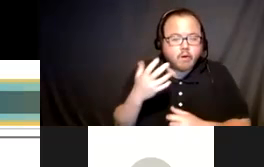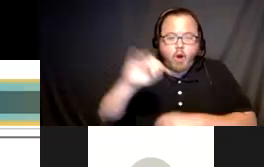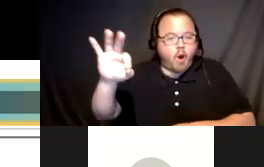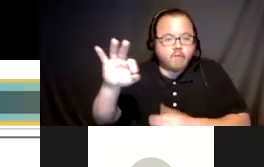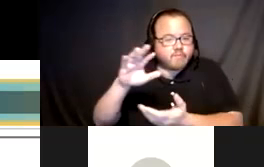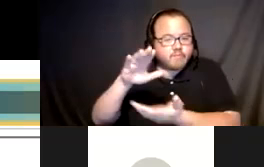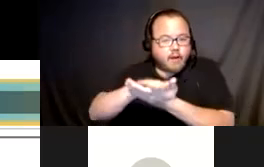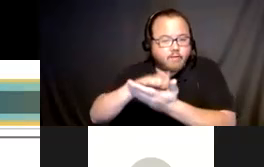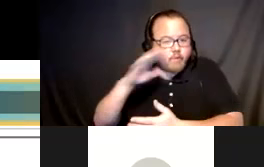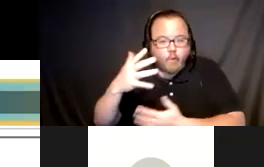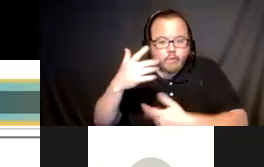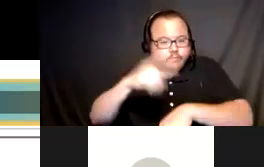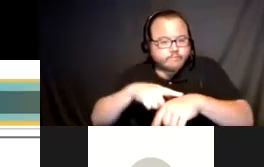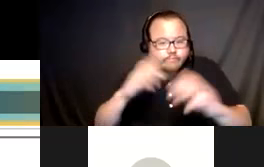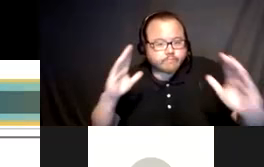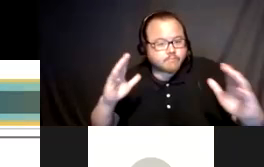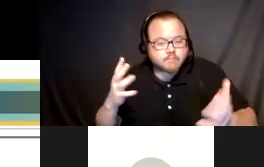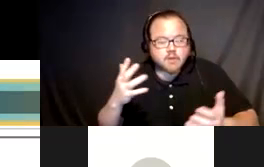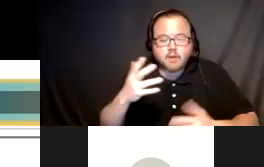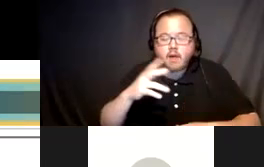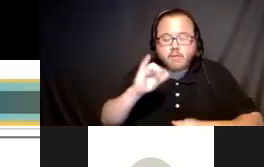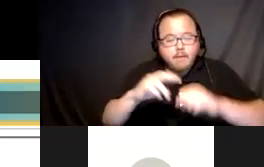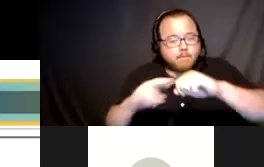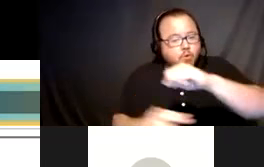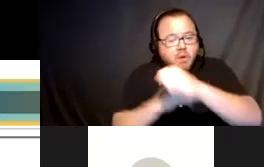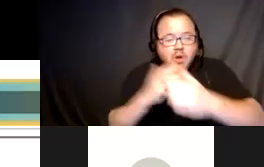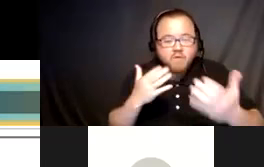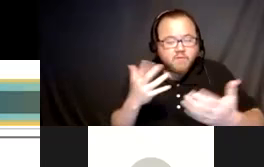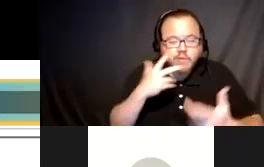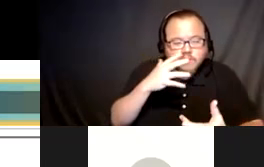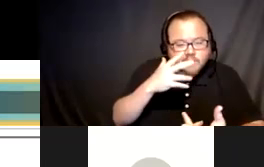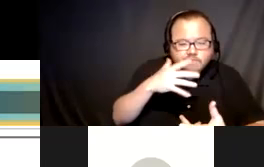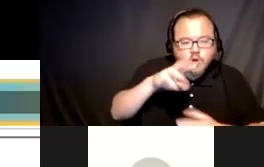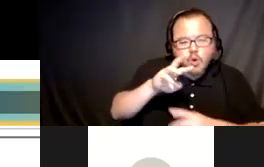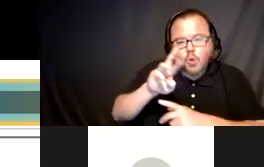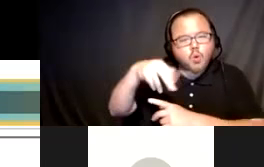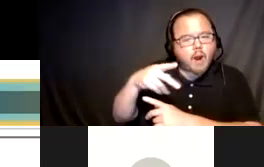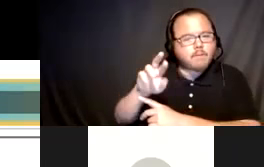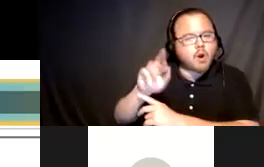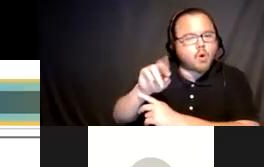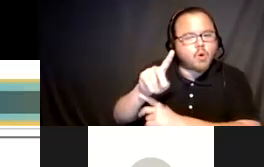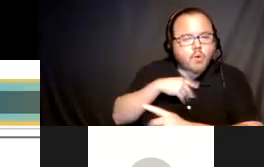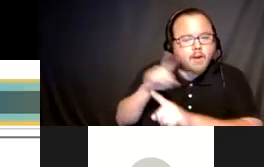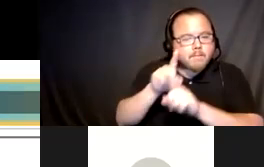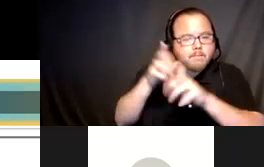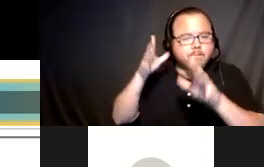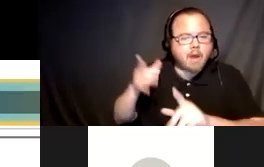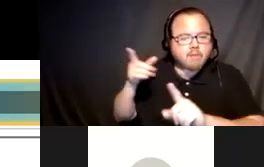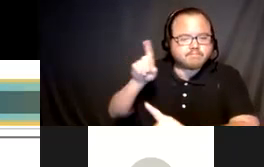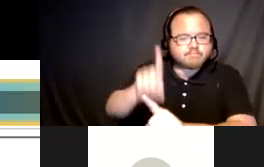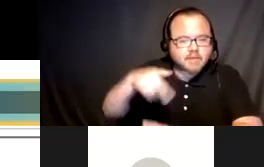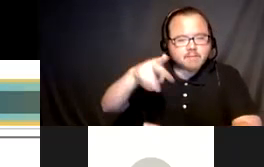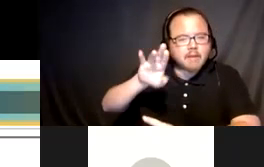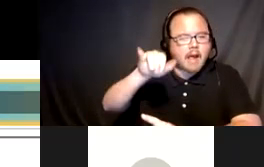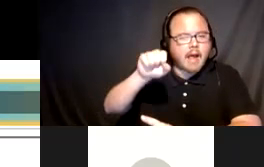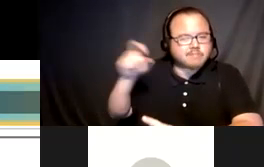an extended period of time. And so the Bridge Services is a internal wraparound project where we have mentoring provided by our PBIS